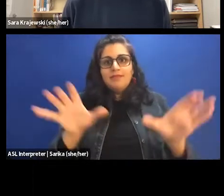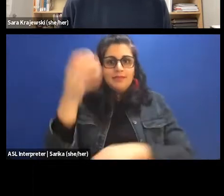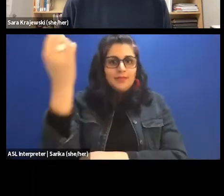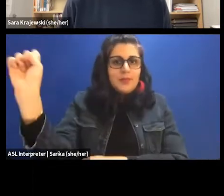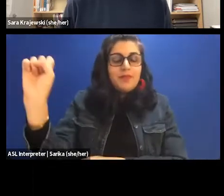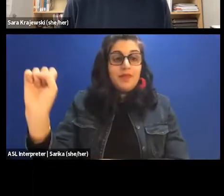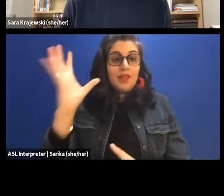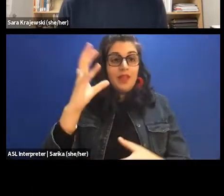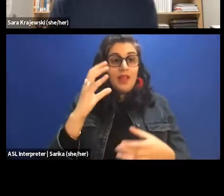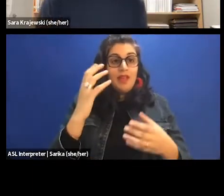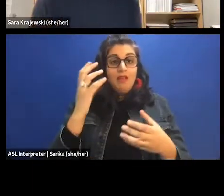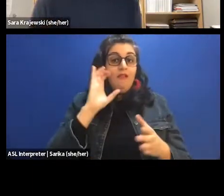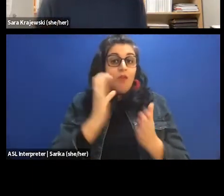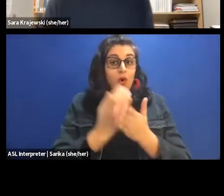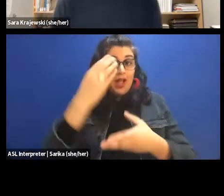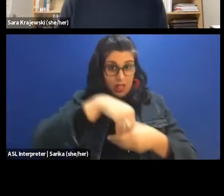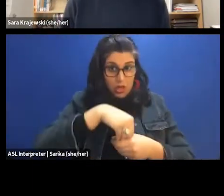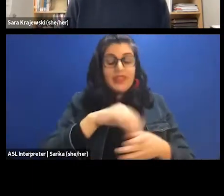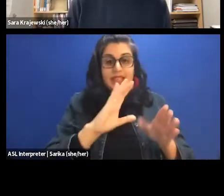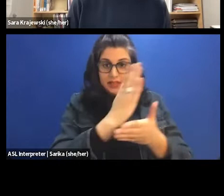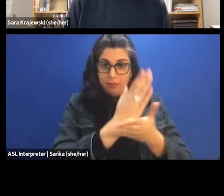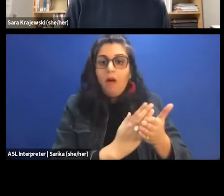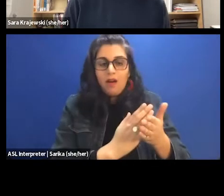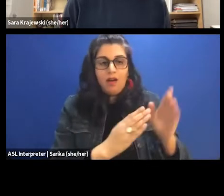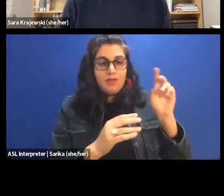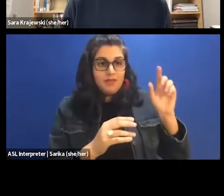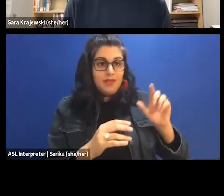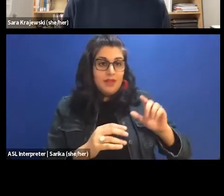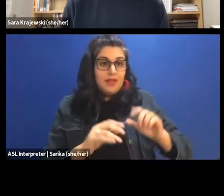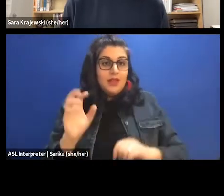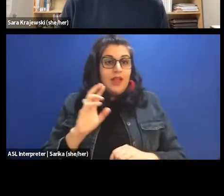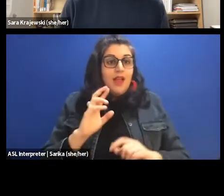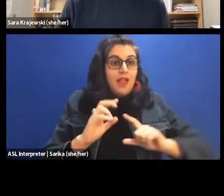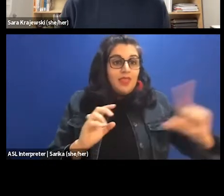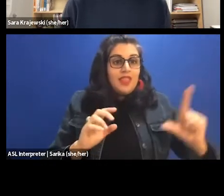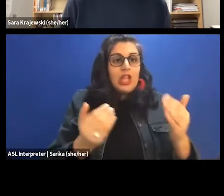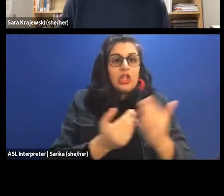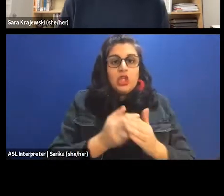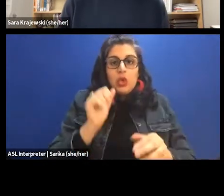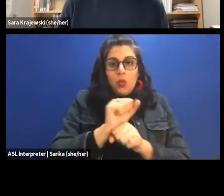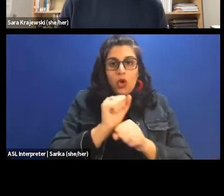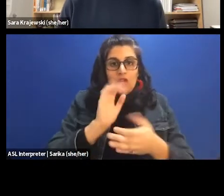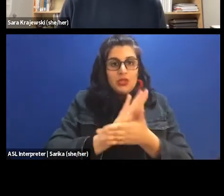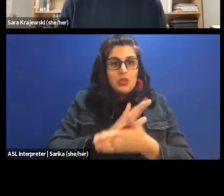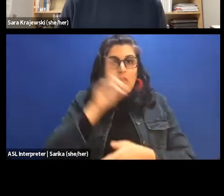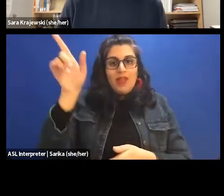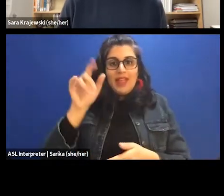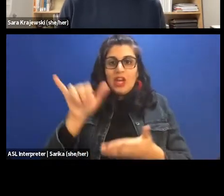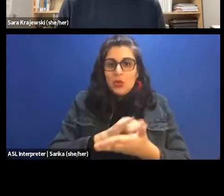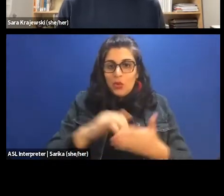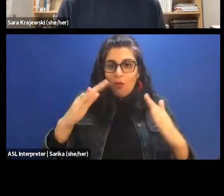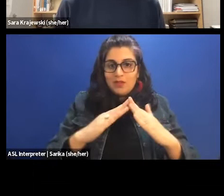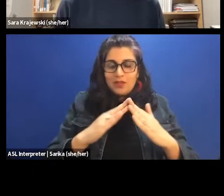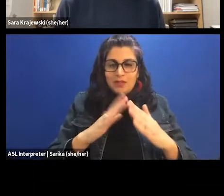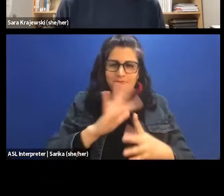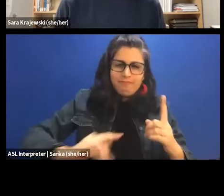the one on the left, which shows Frida and Diego photographed at the New Workers School in New York City around the